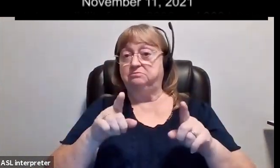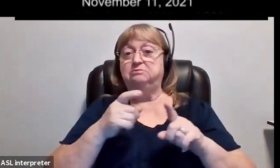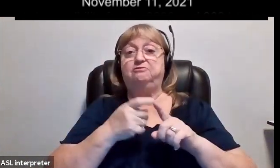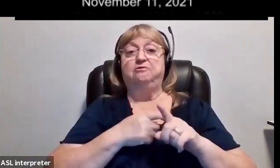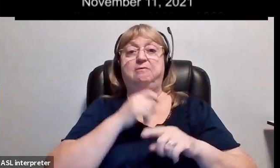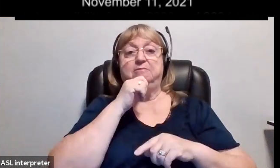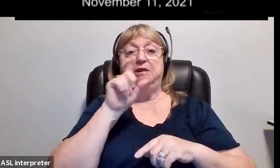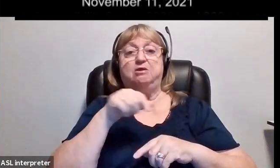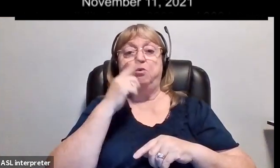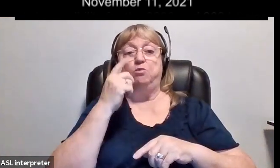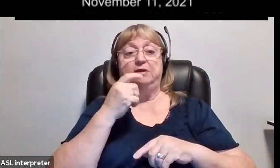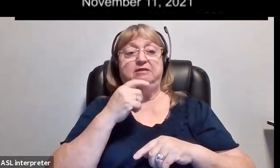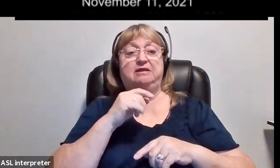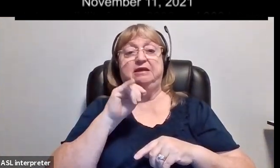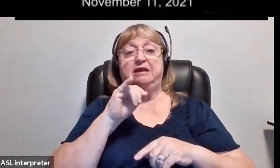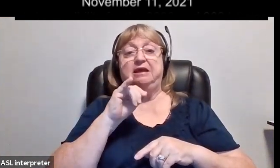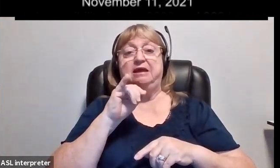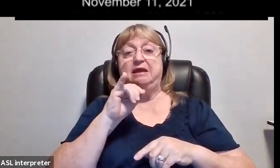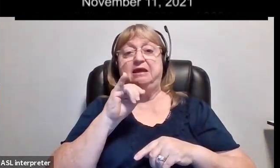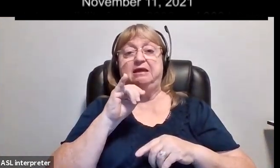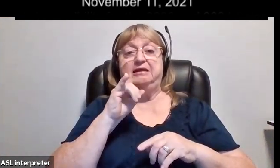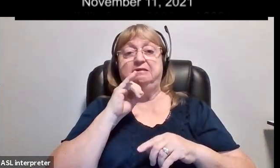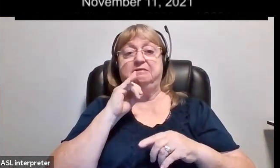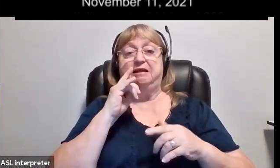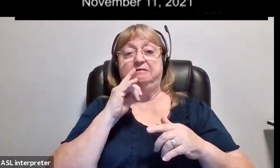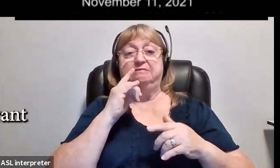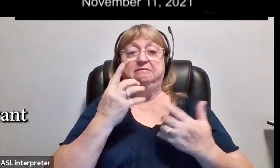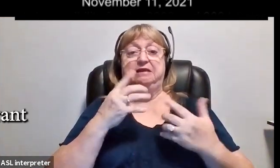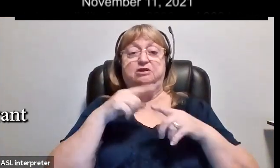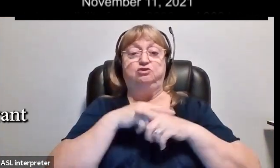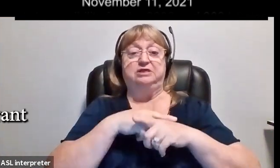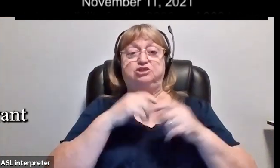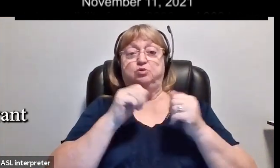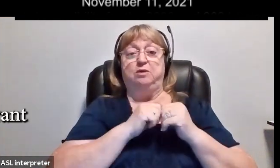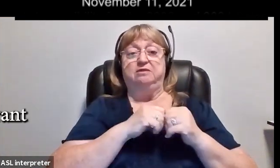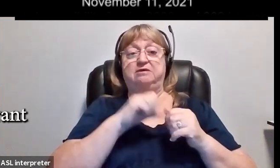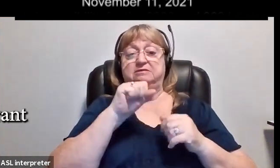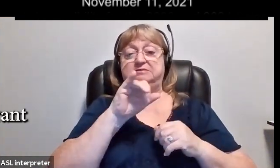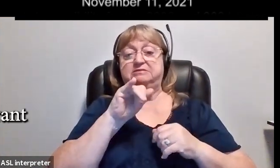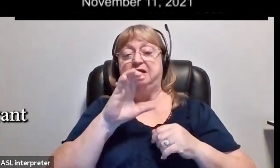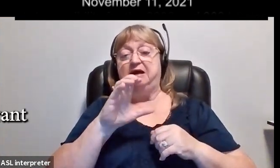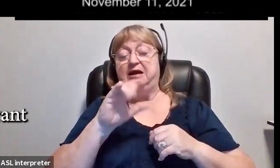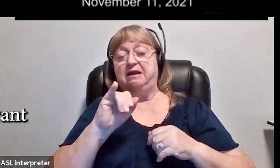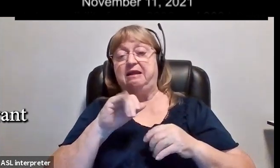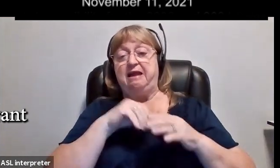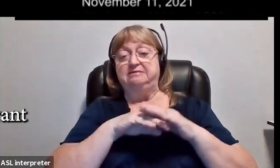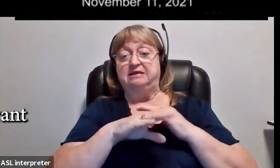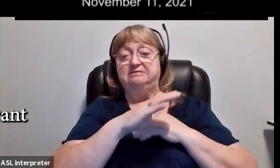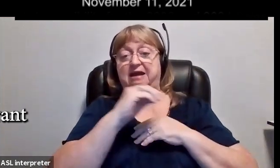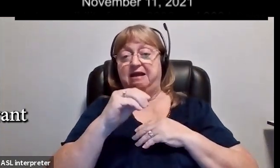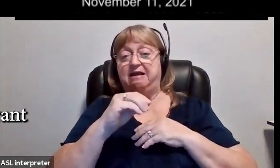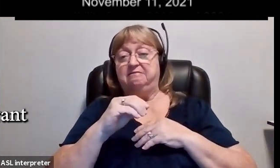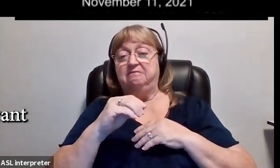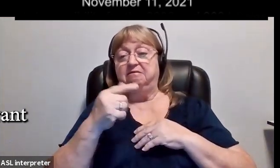the interests of SciAccess and GLAS Education, but also through the support of